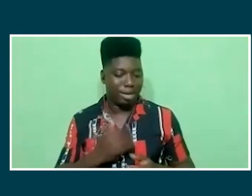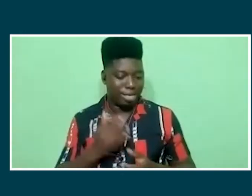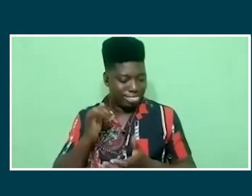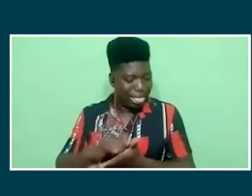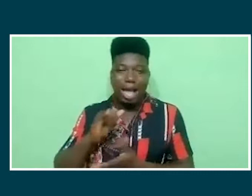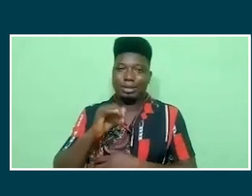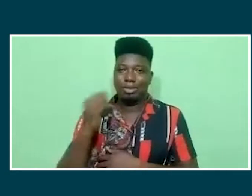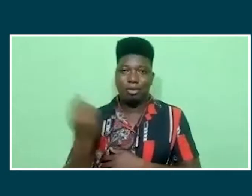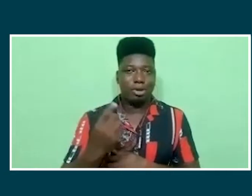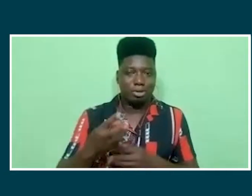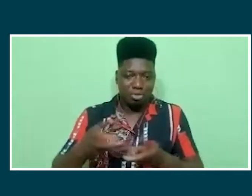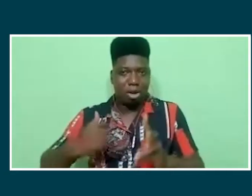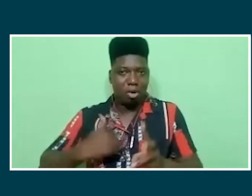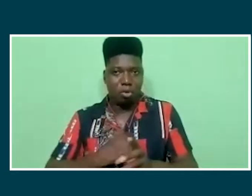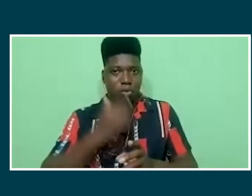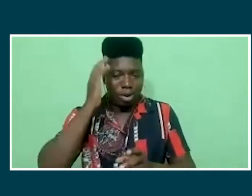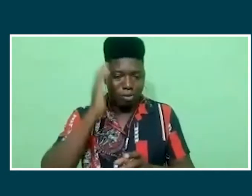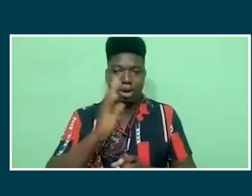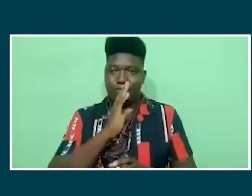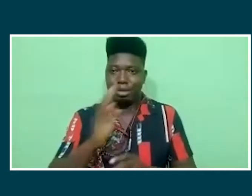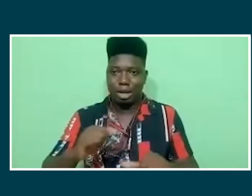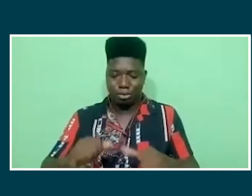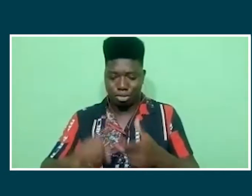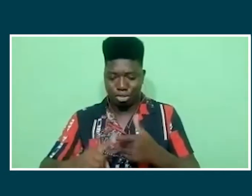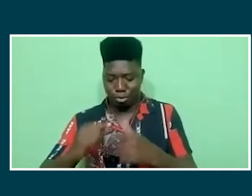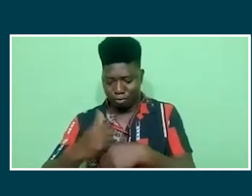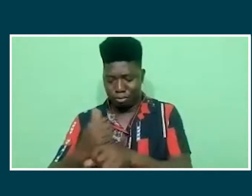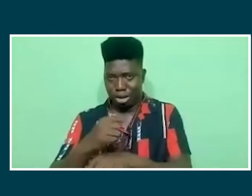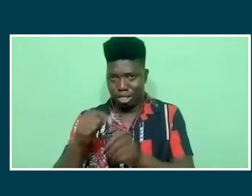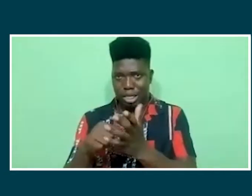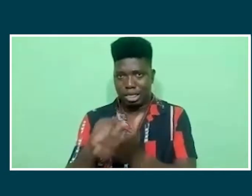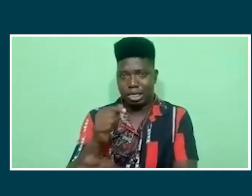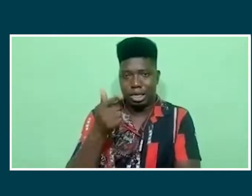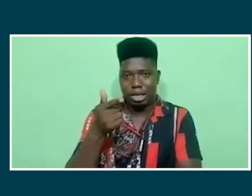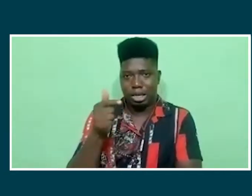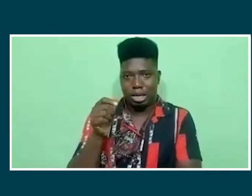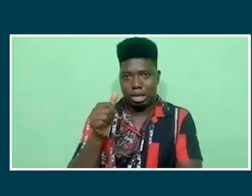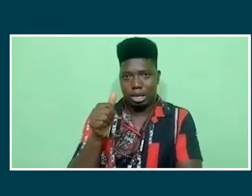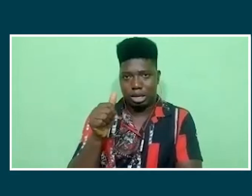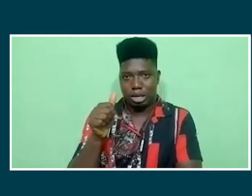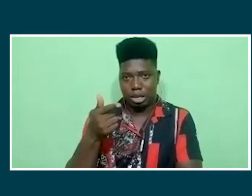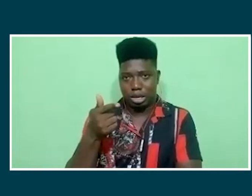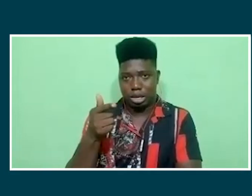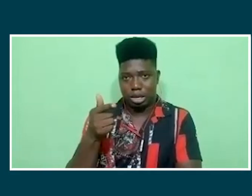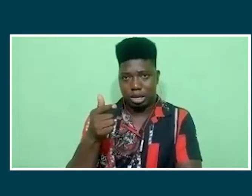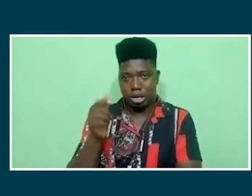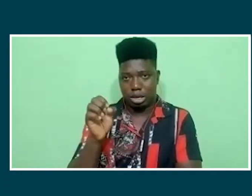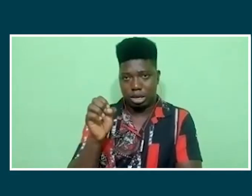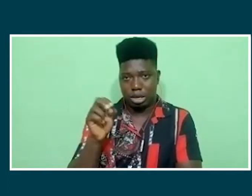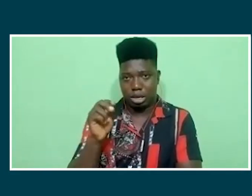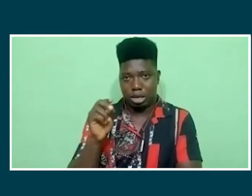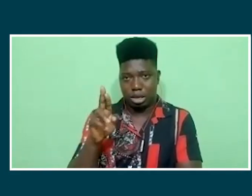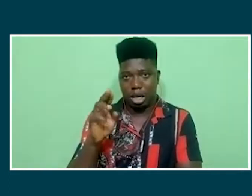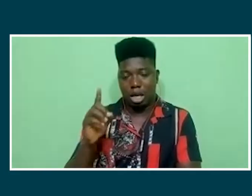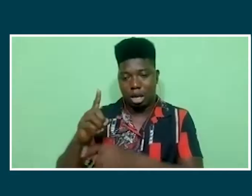also going to keep these gender-based violence cases which are coming up. And we are now going to see